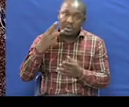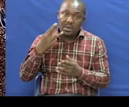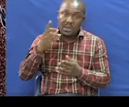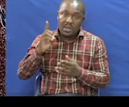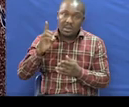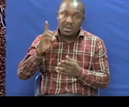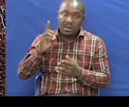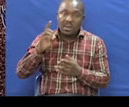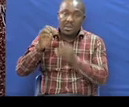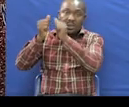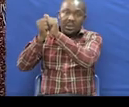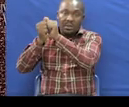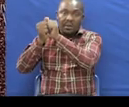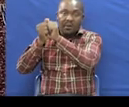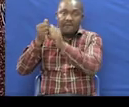3d10